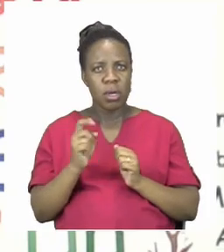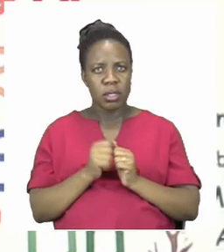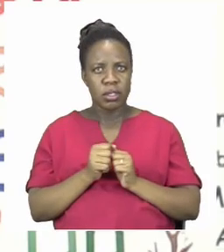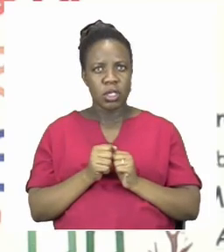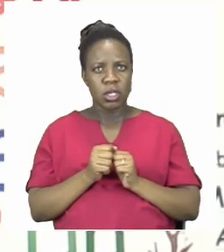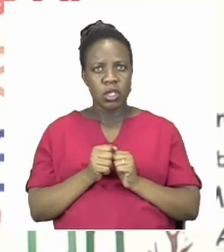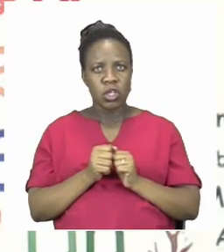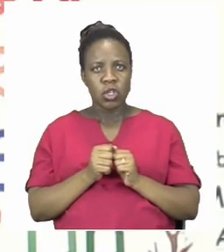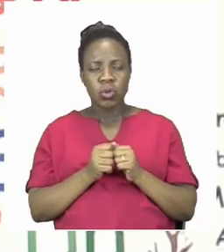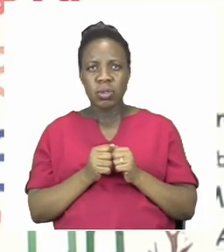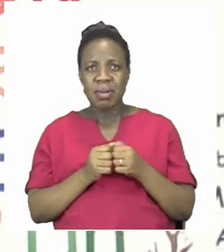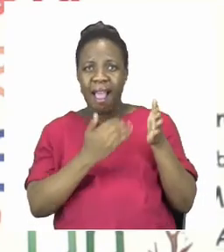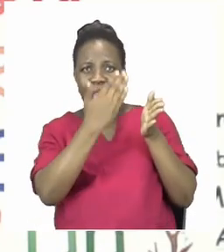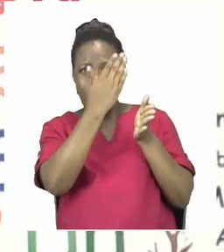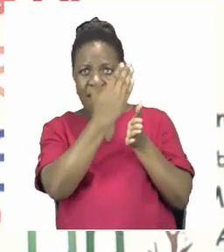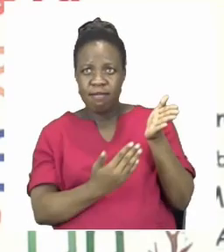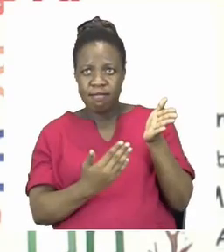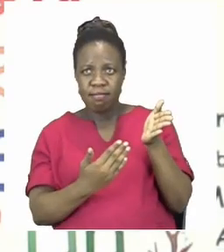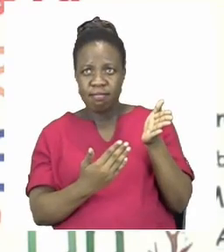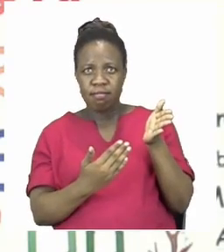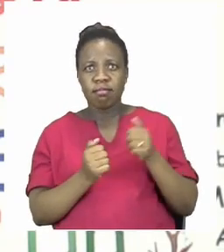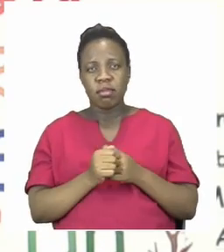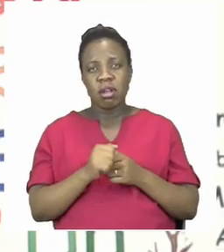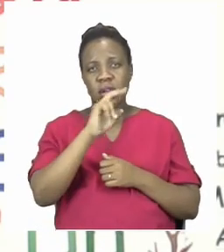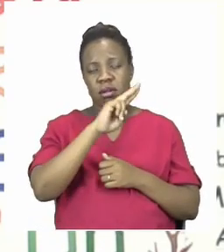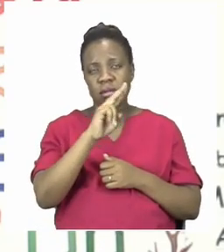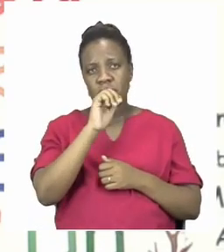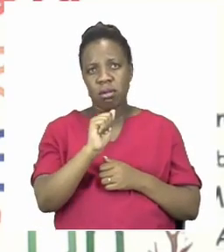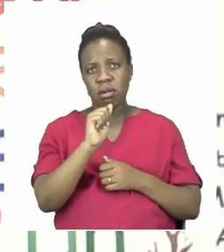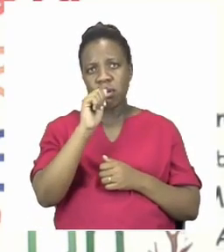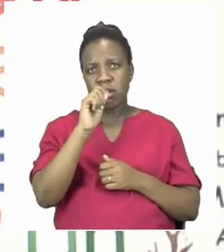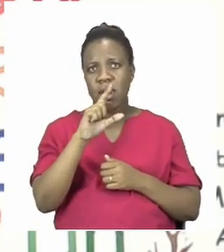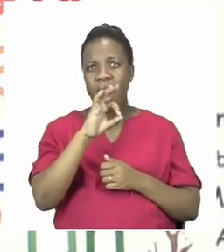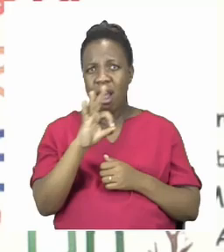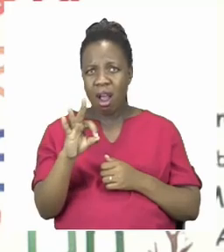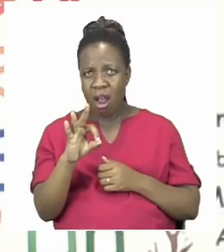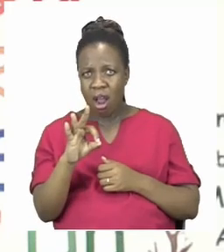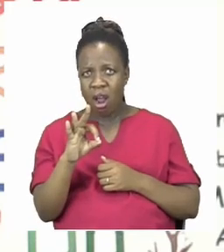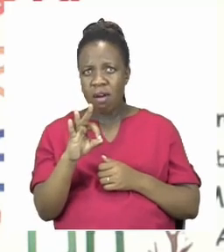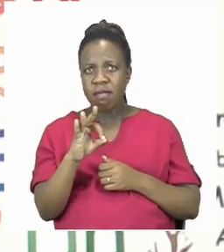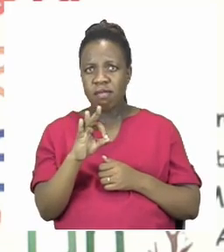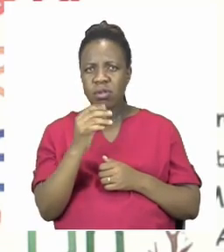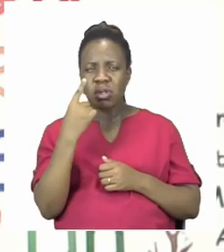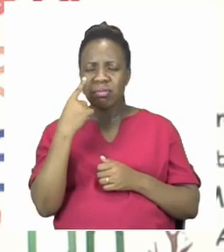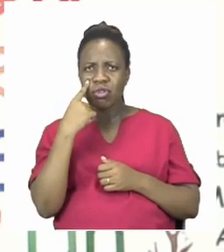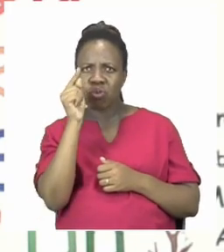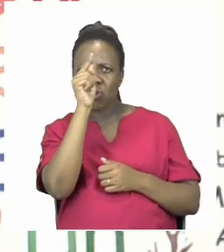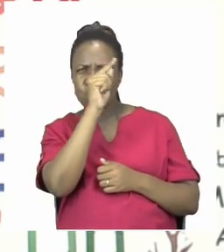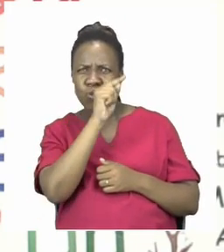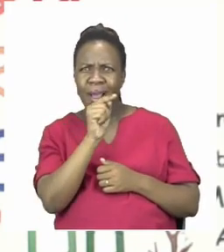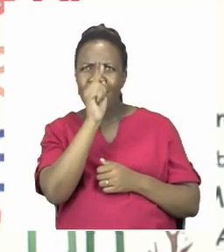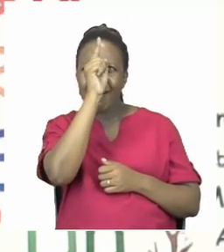be 1/2 or half. The next one that we can see is when the shape has been cut into